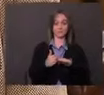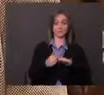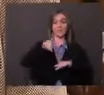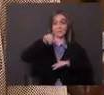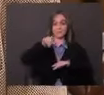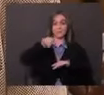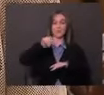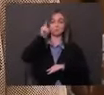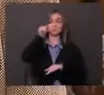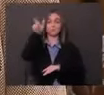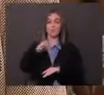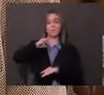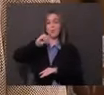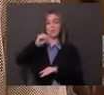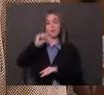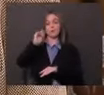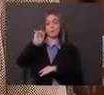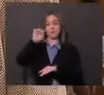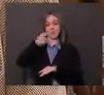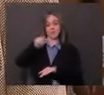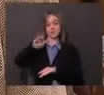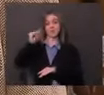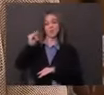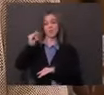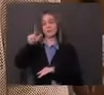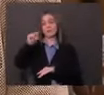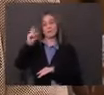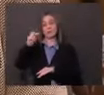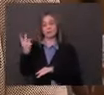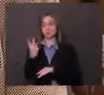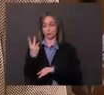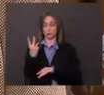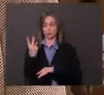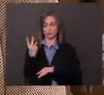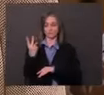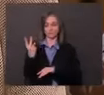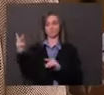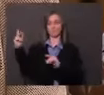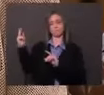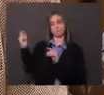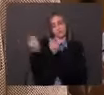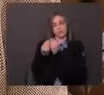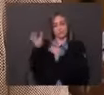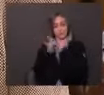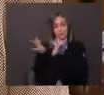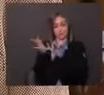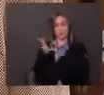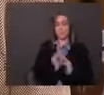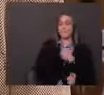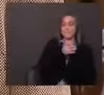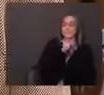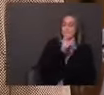Elijah appeared to them, conversing with him. Then Peter said to Jesus in